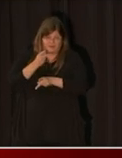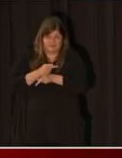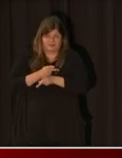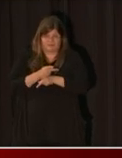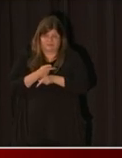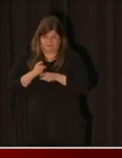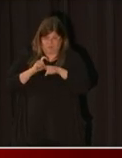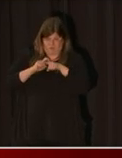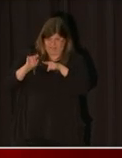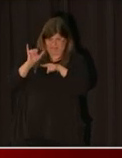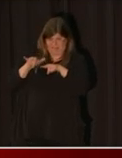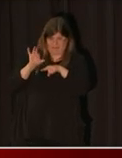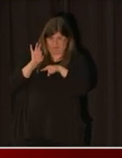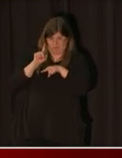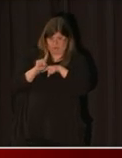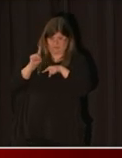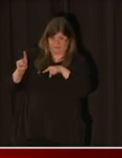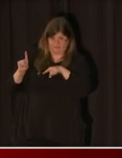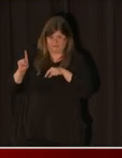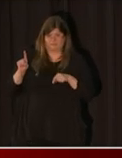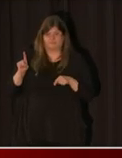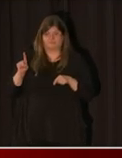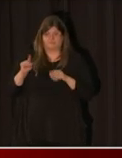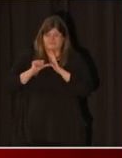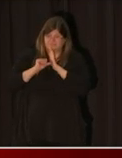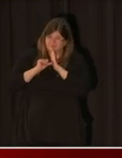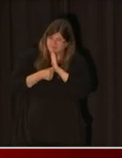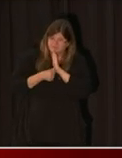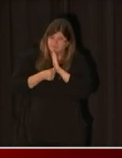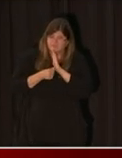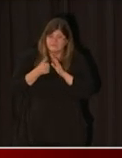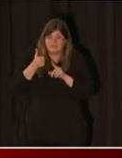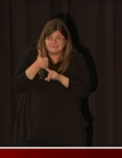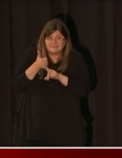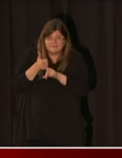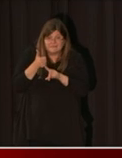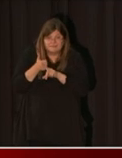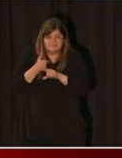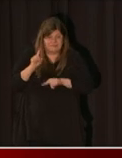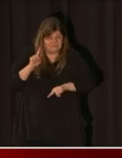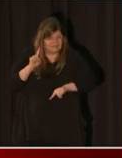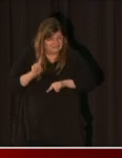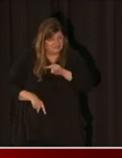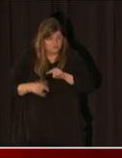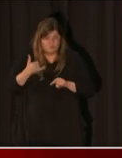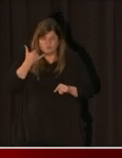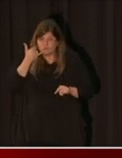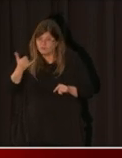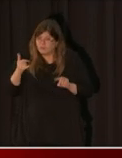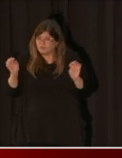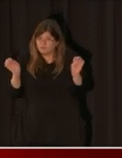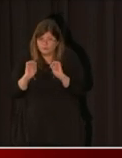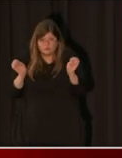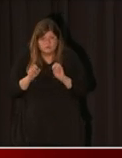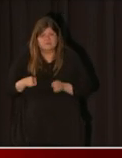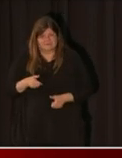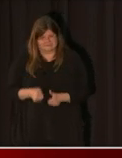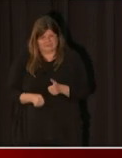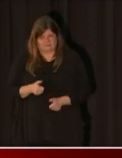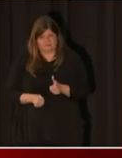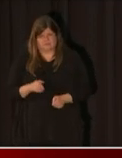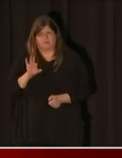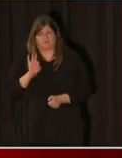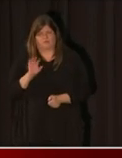center always wants me to emphasize this. If you cannot make a call, you can text 911 for one of